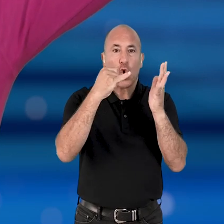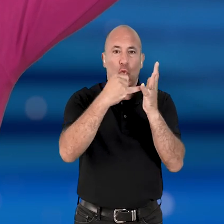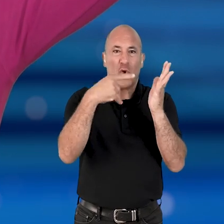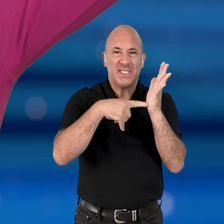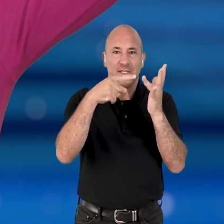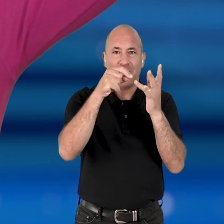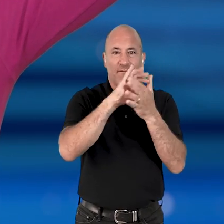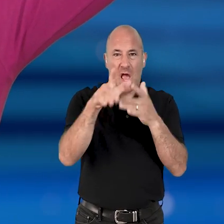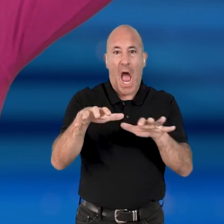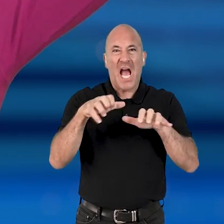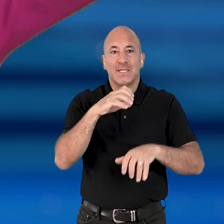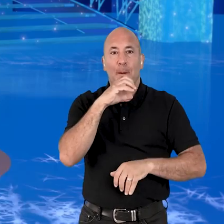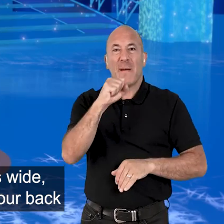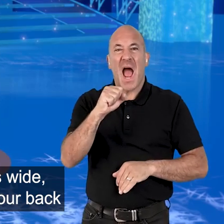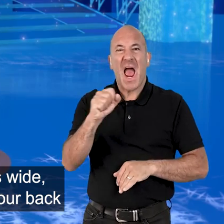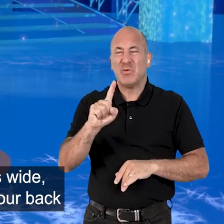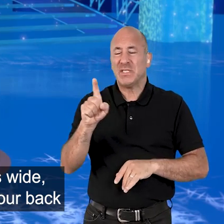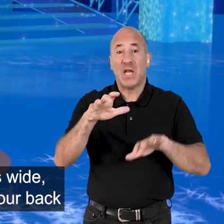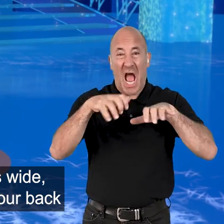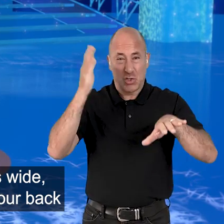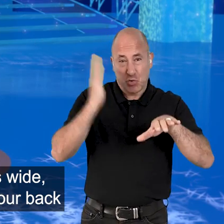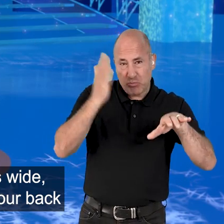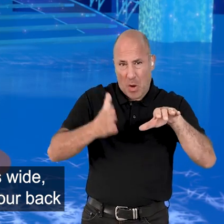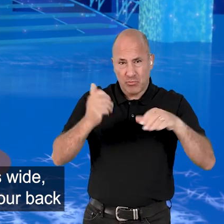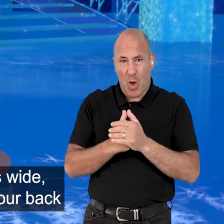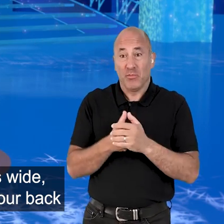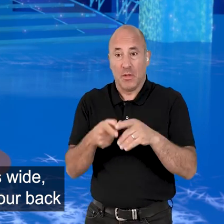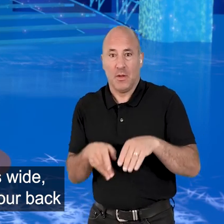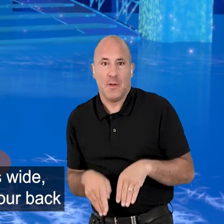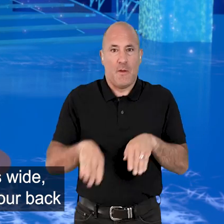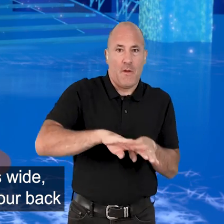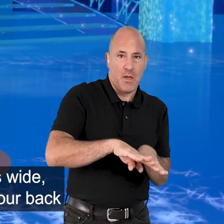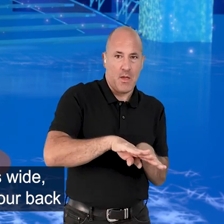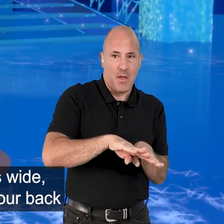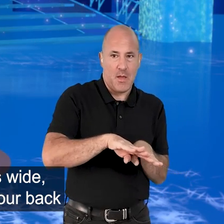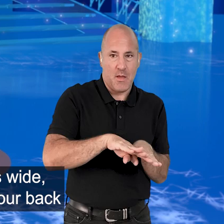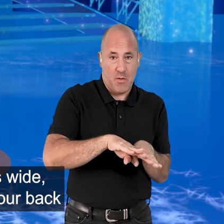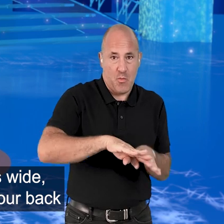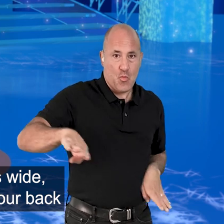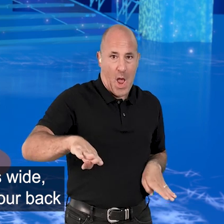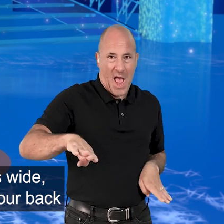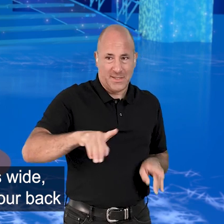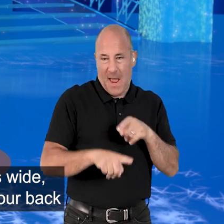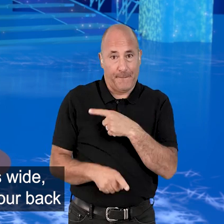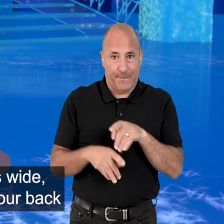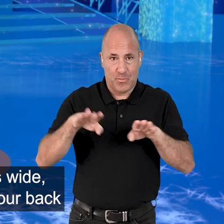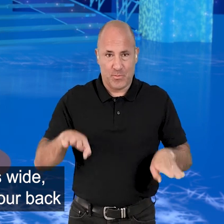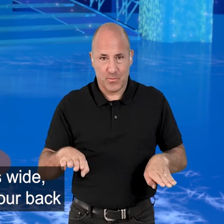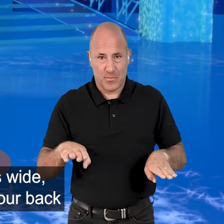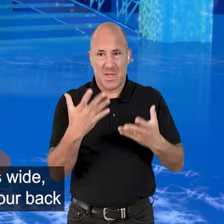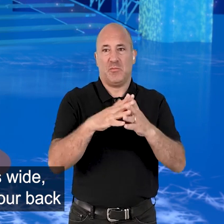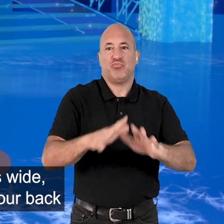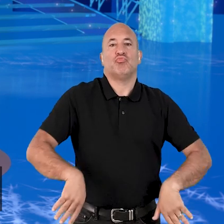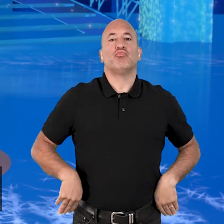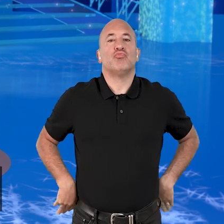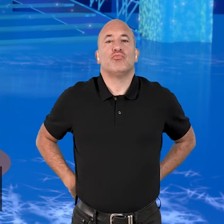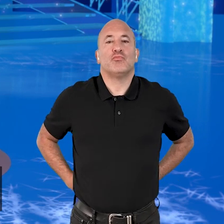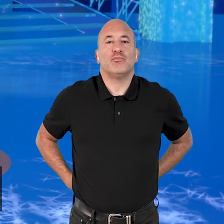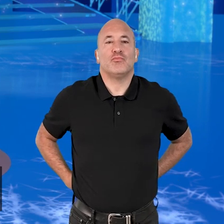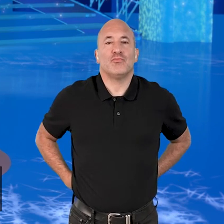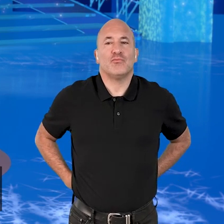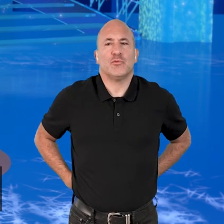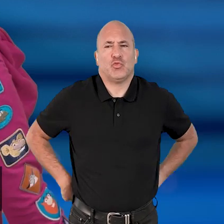who chops ice for a living. Turn to the side, take your legs wide. Crisscross your fingers behind your back and stretch